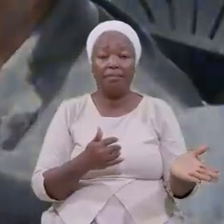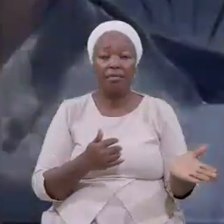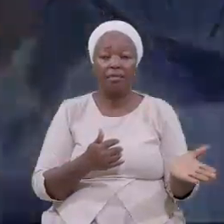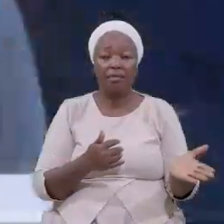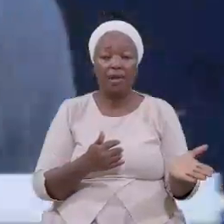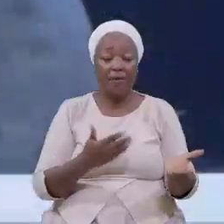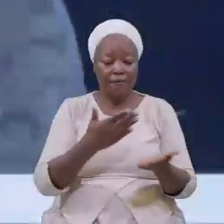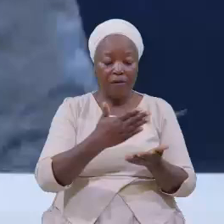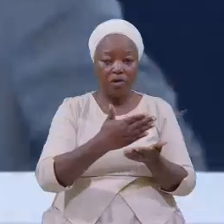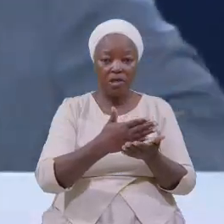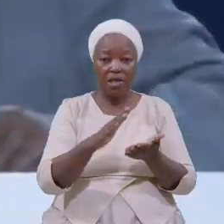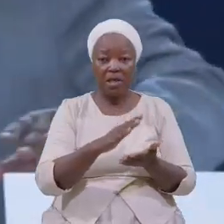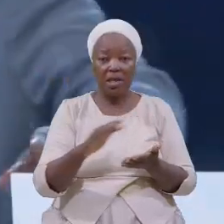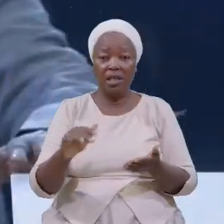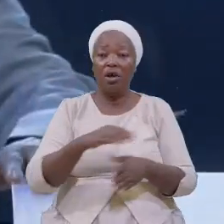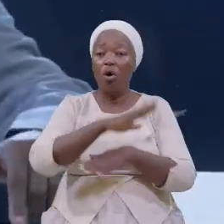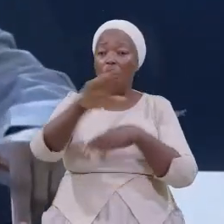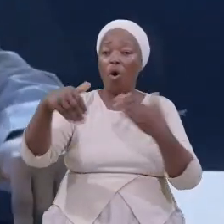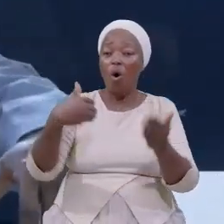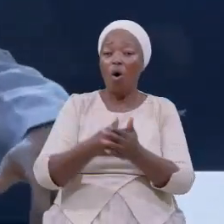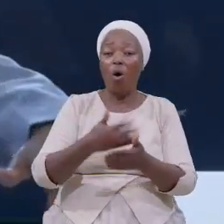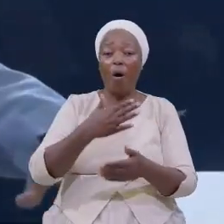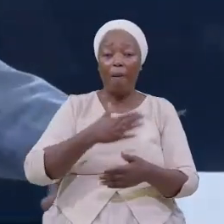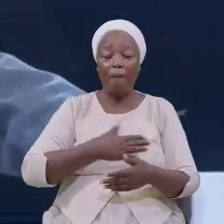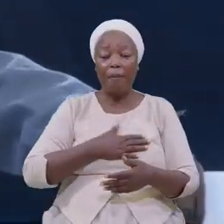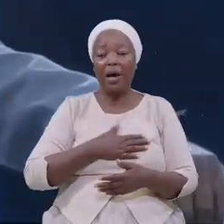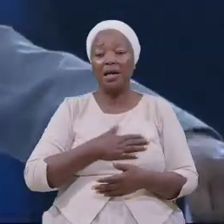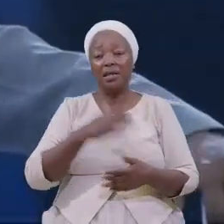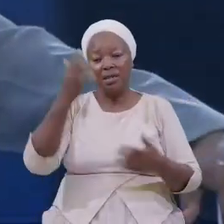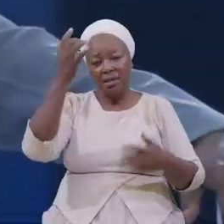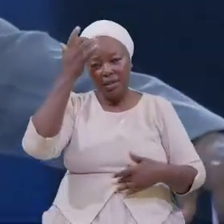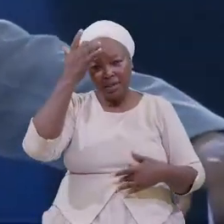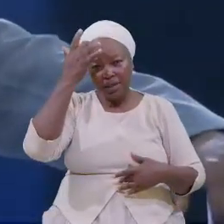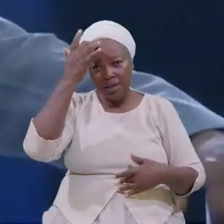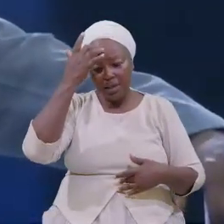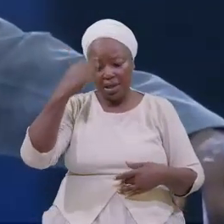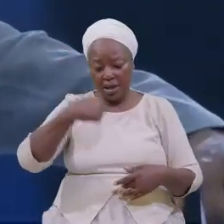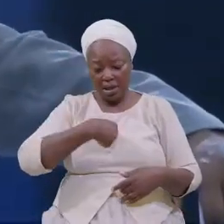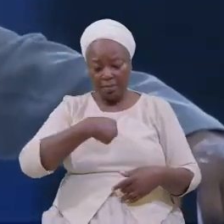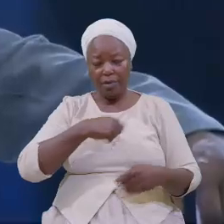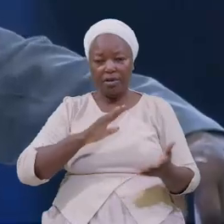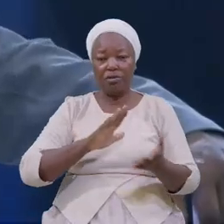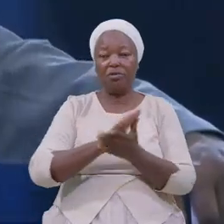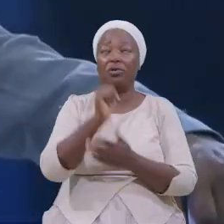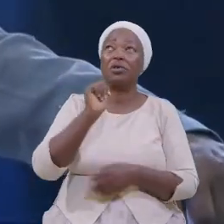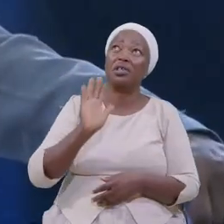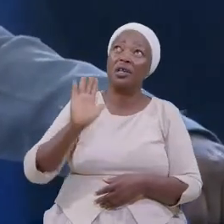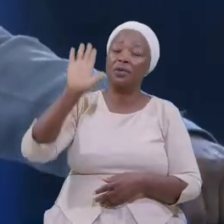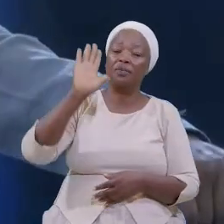Forsaking all my sicknesses, I trust him.